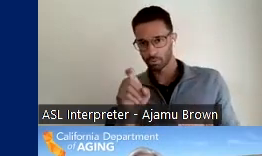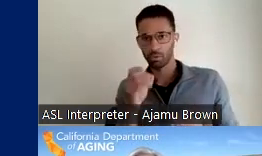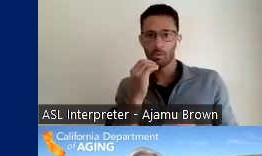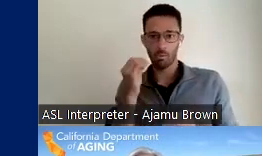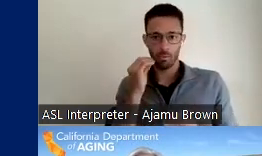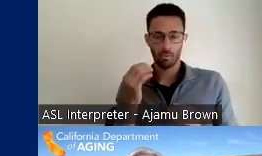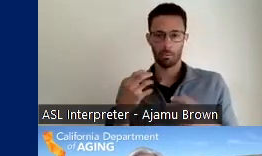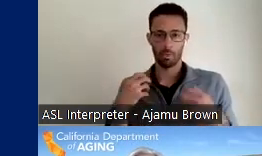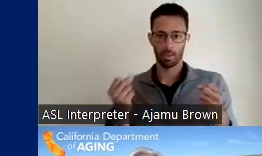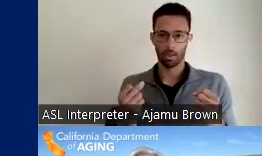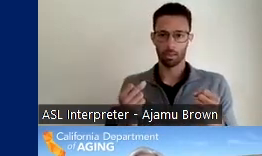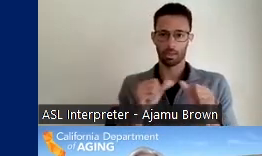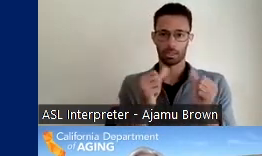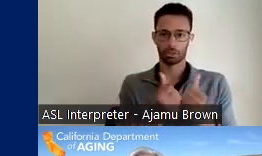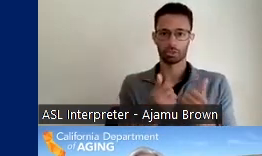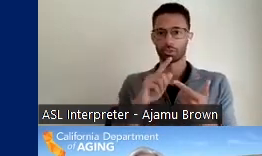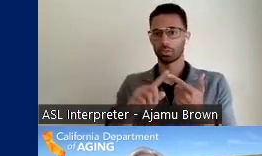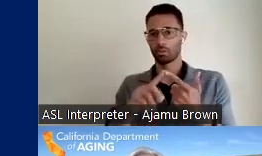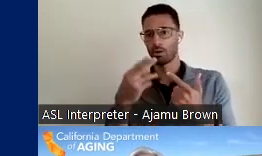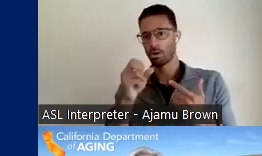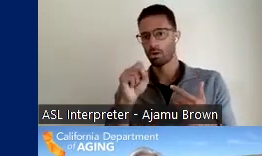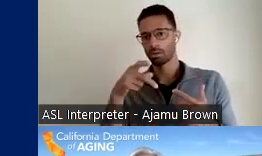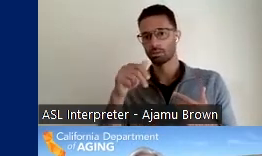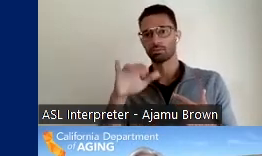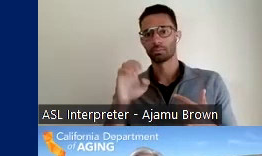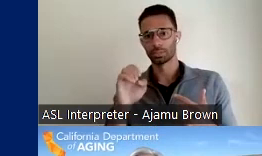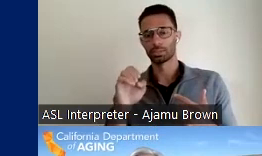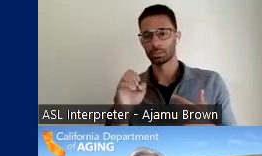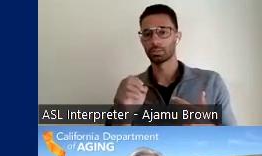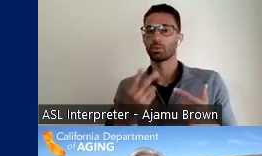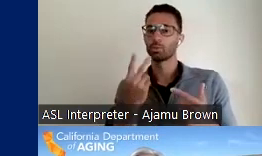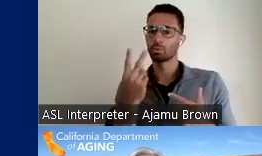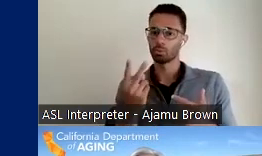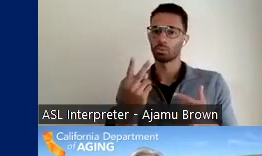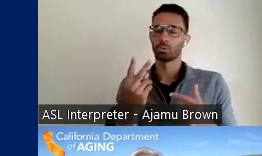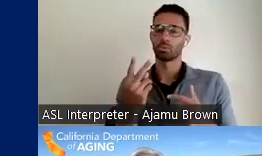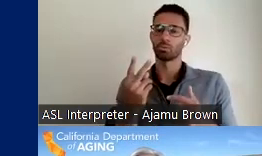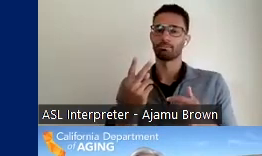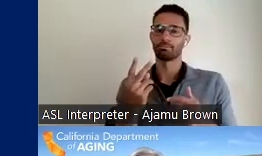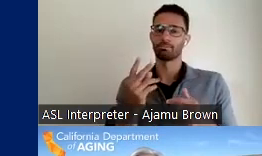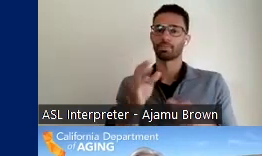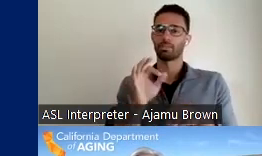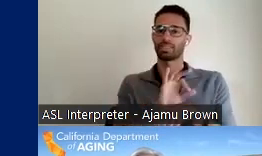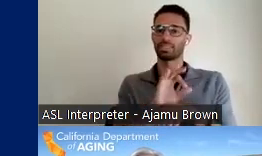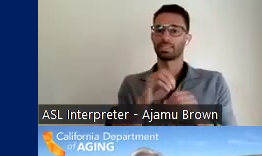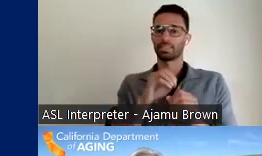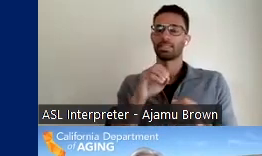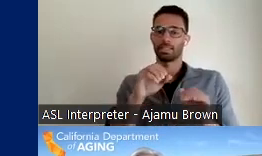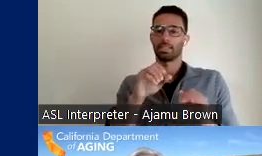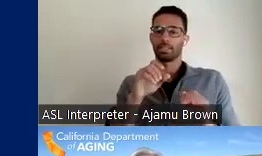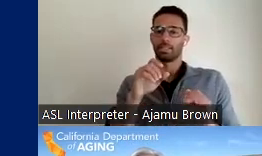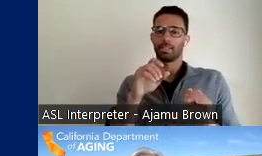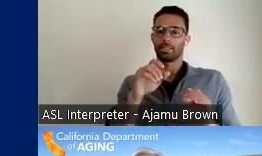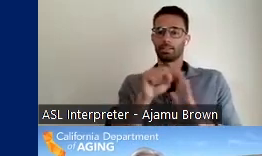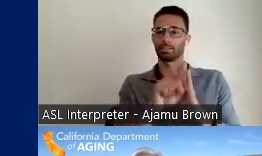and hospices, because those are two considered facilities in the state of California. They were not